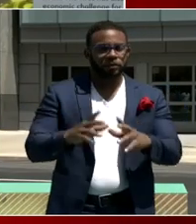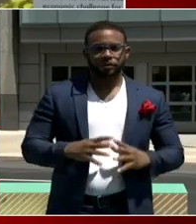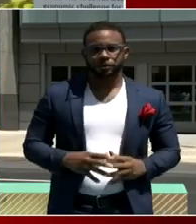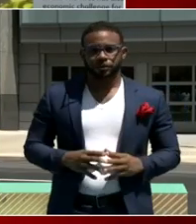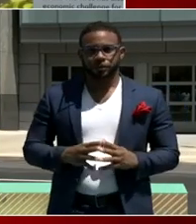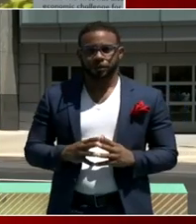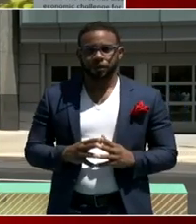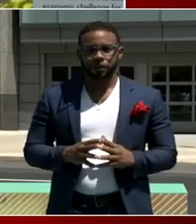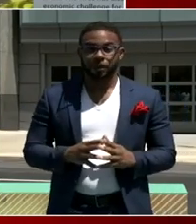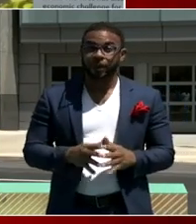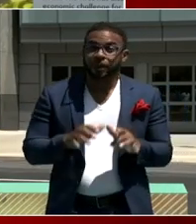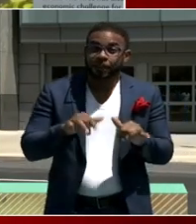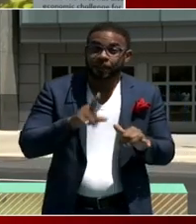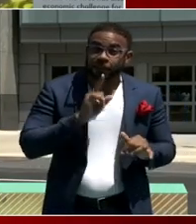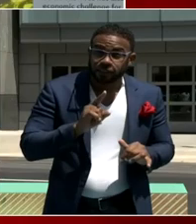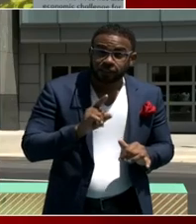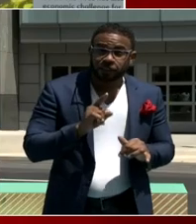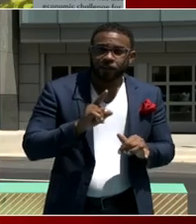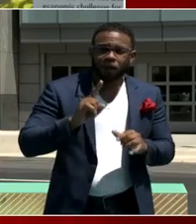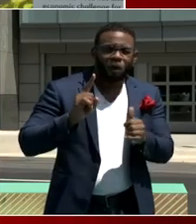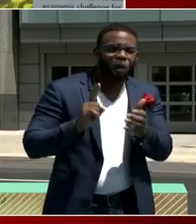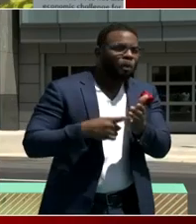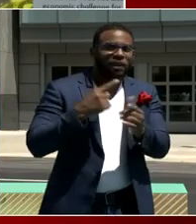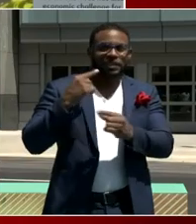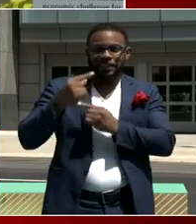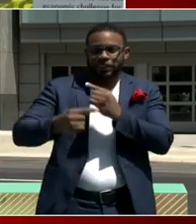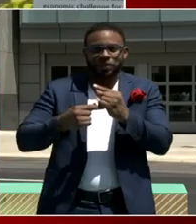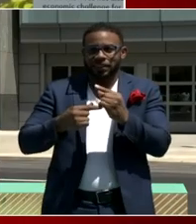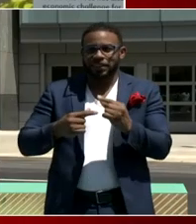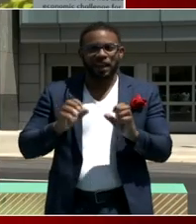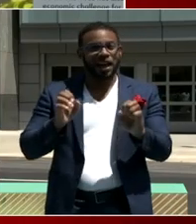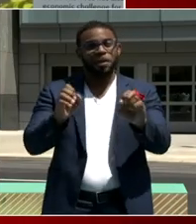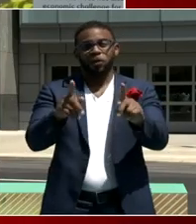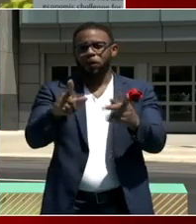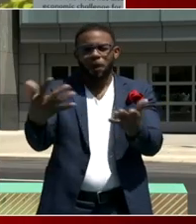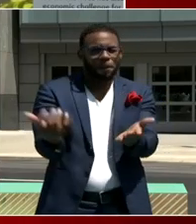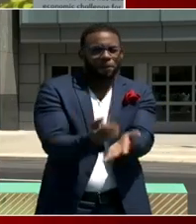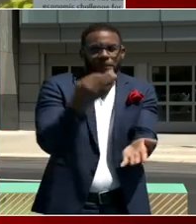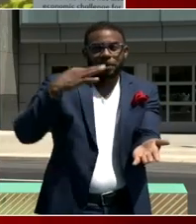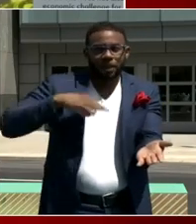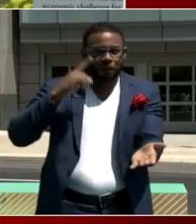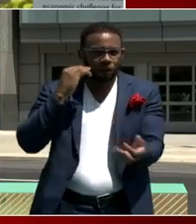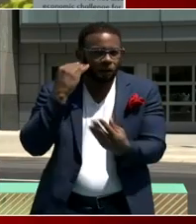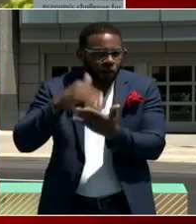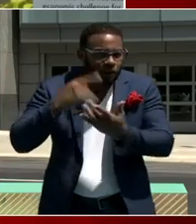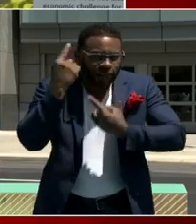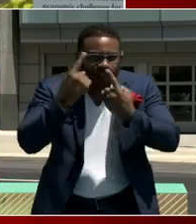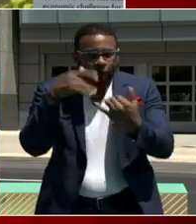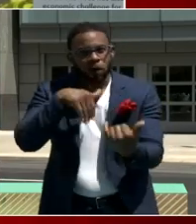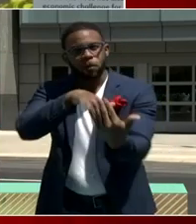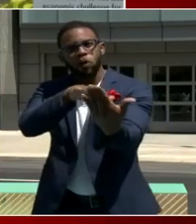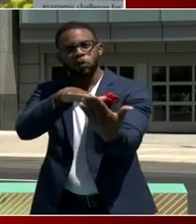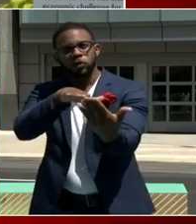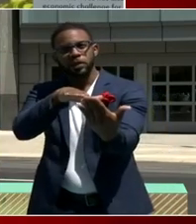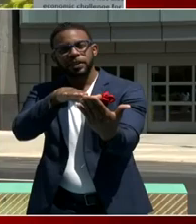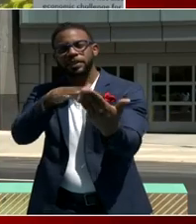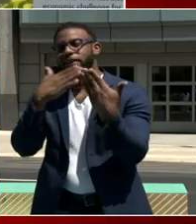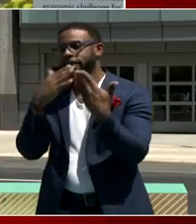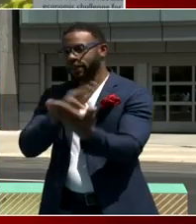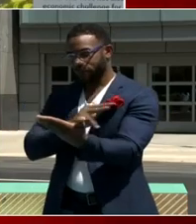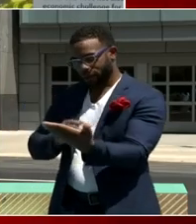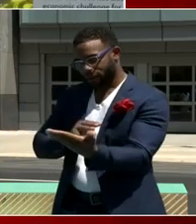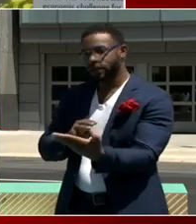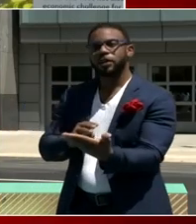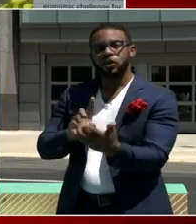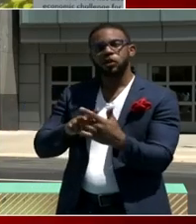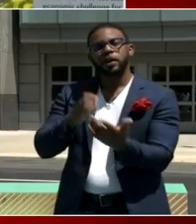opportunities. This is a once-in-a-generation opportunity for rethinking our approaches, and thank you, Mayor Bowser,